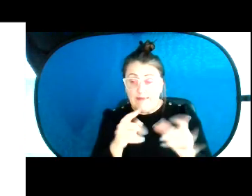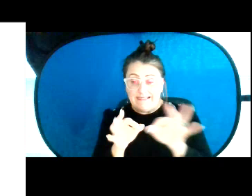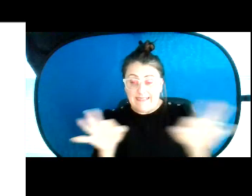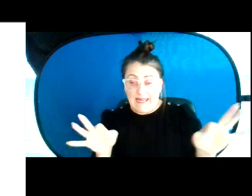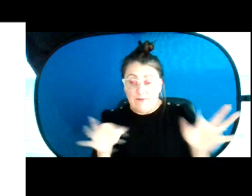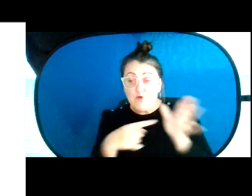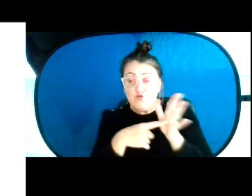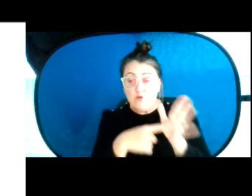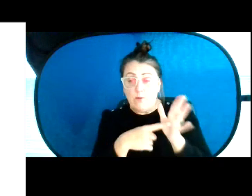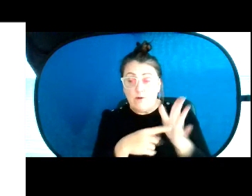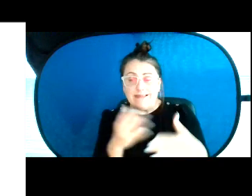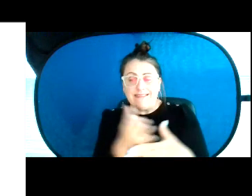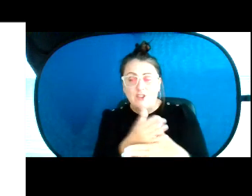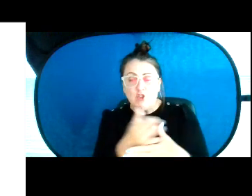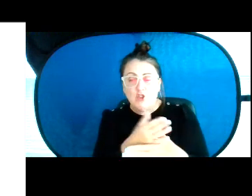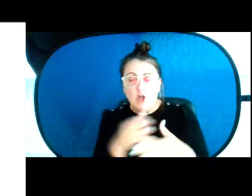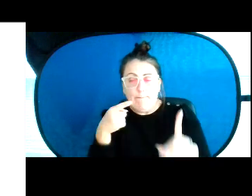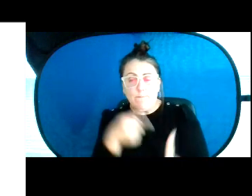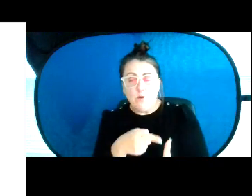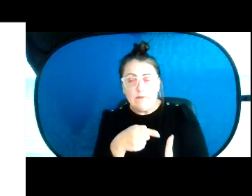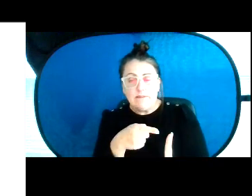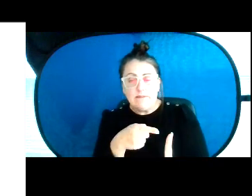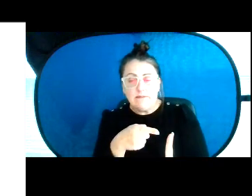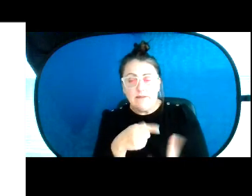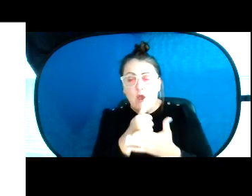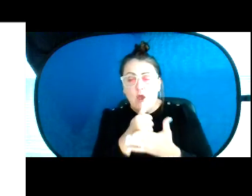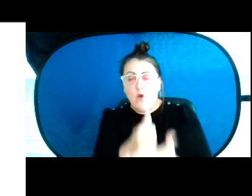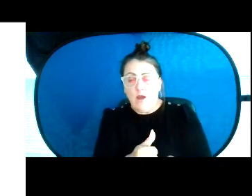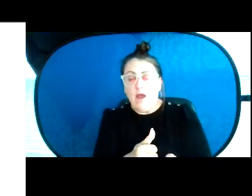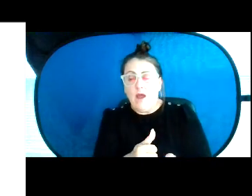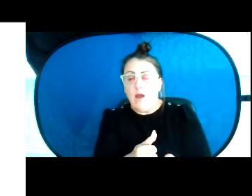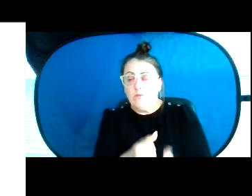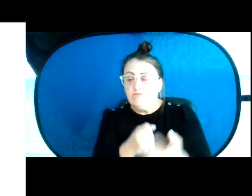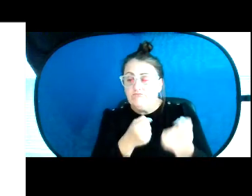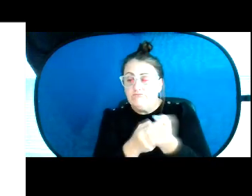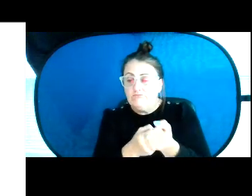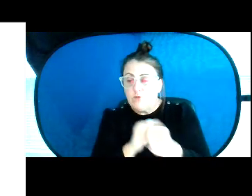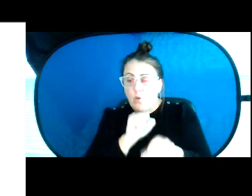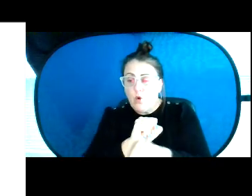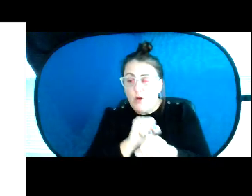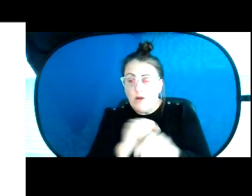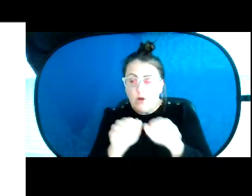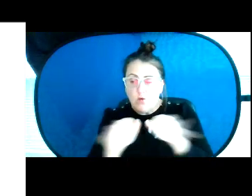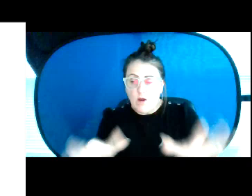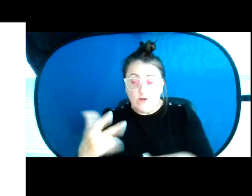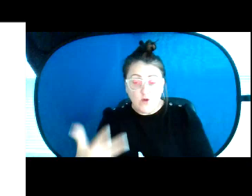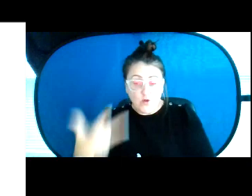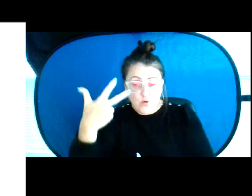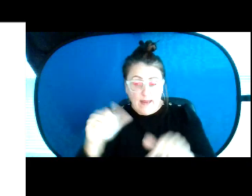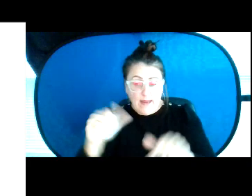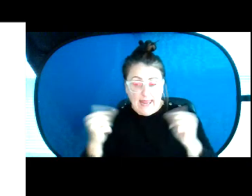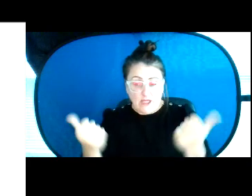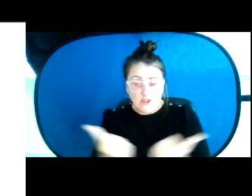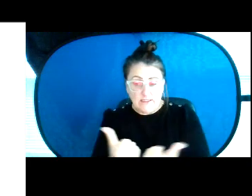a shared purpose and will help steer the committee's work across all 3 agencies moving